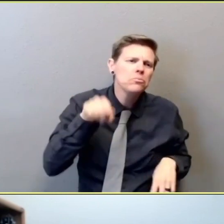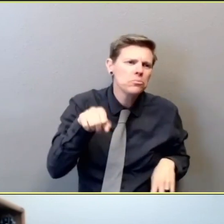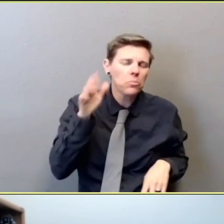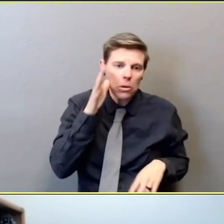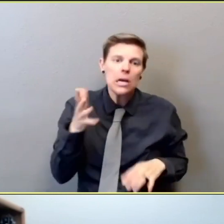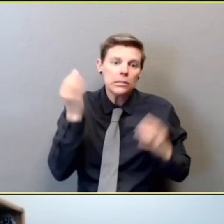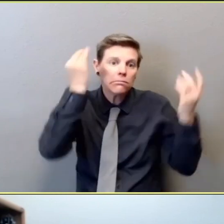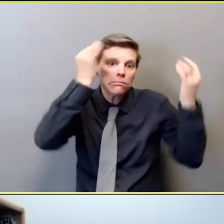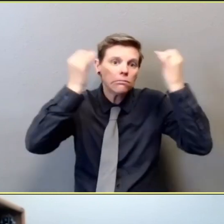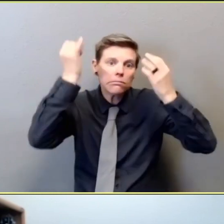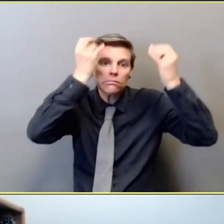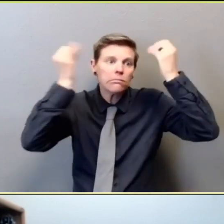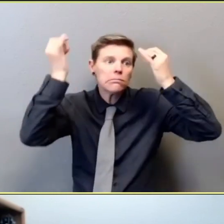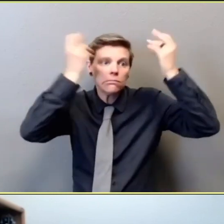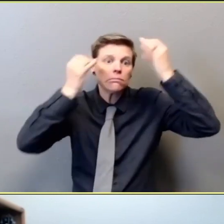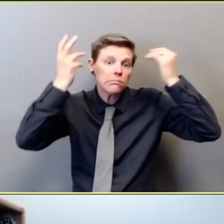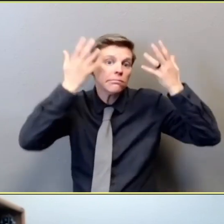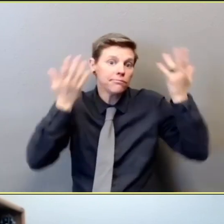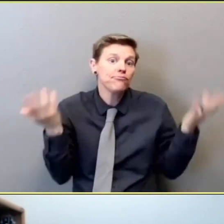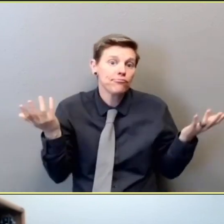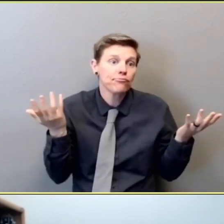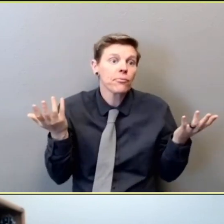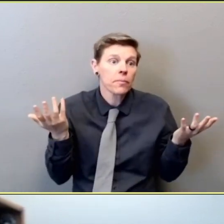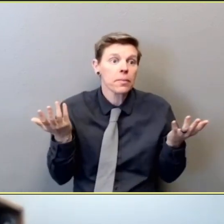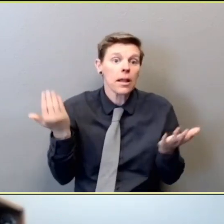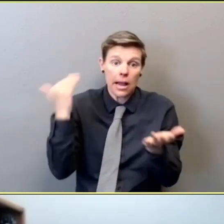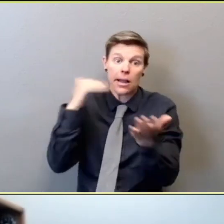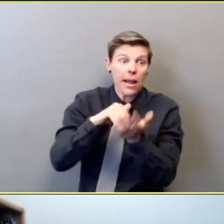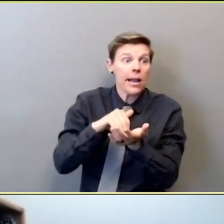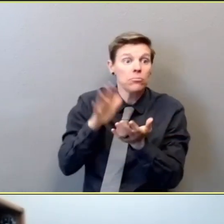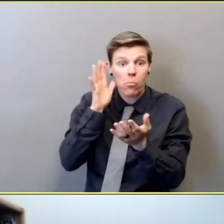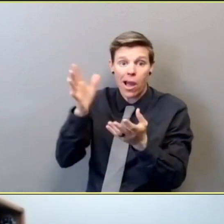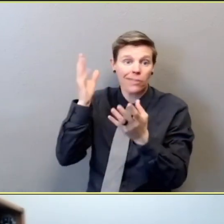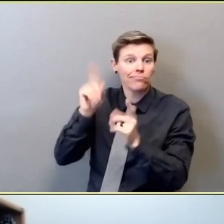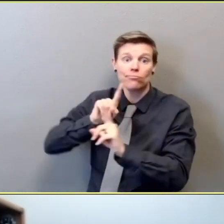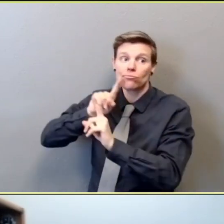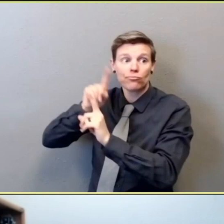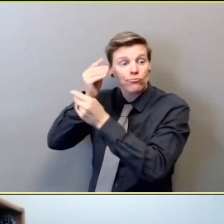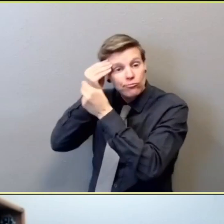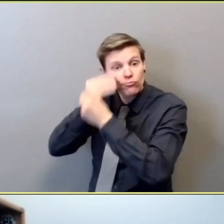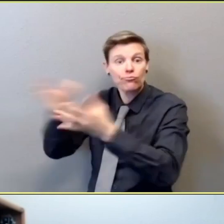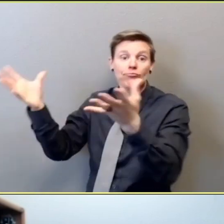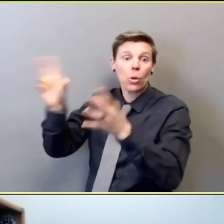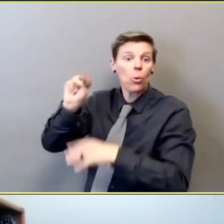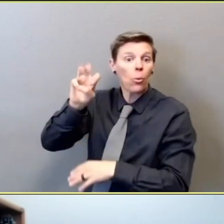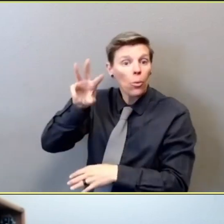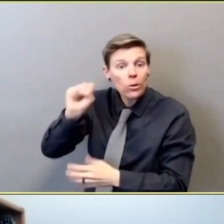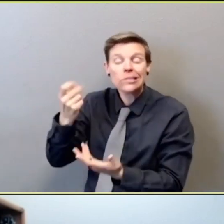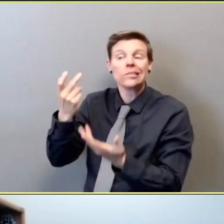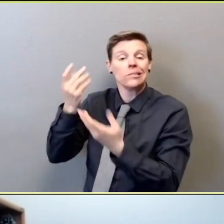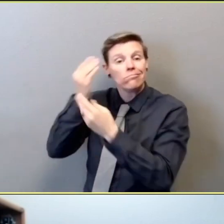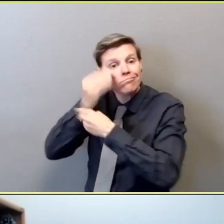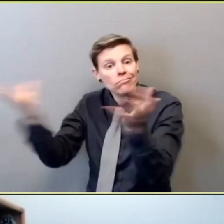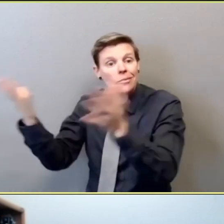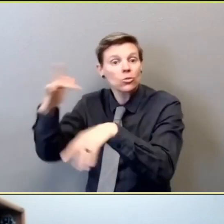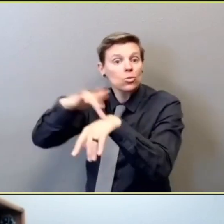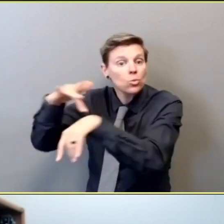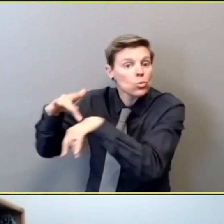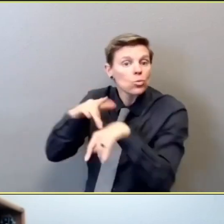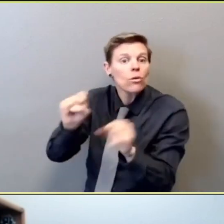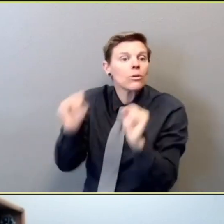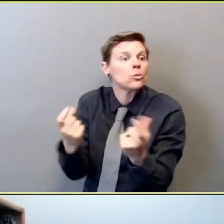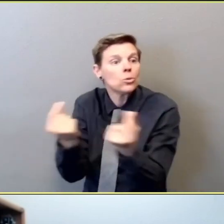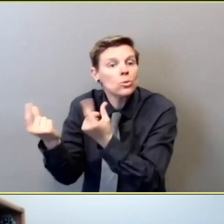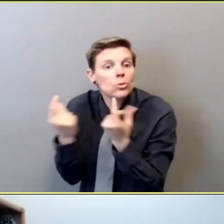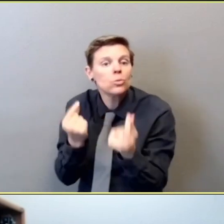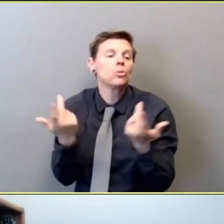because it is an effective tool. There's a balance with tourism, of course, as well. And so I don't know, Christine, anything